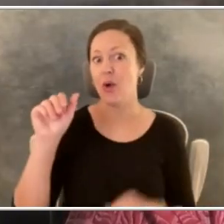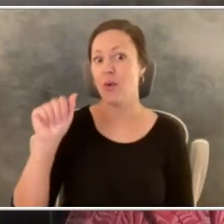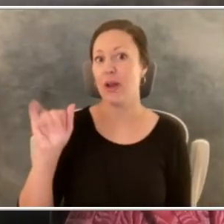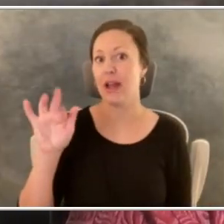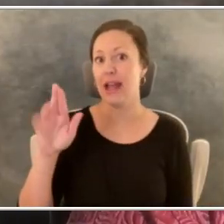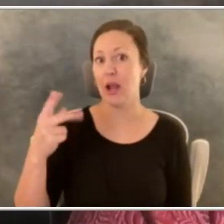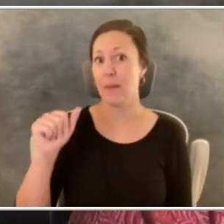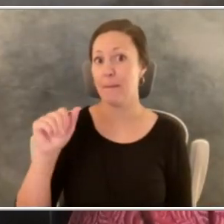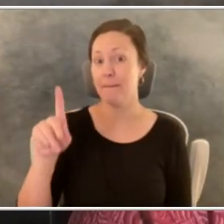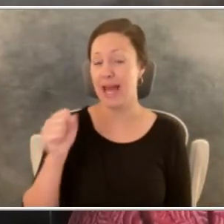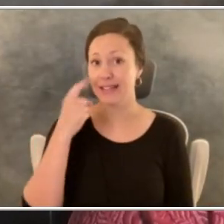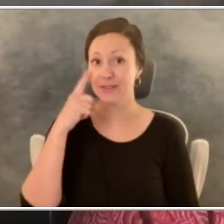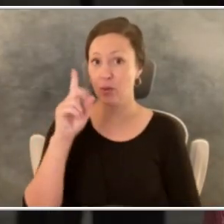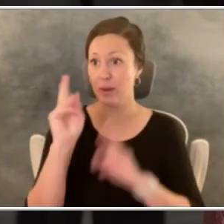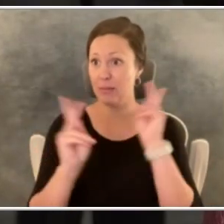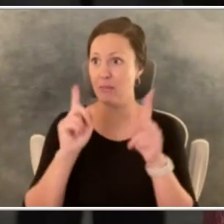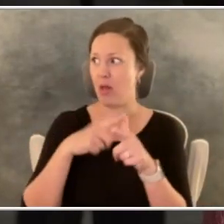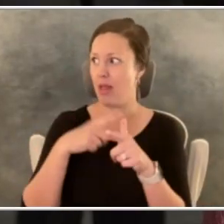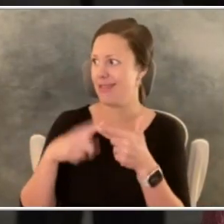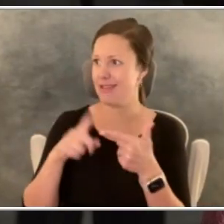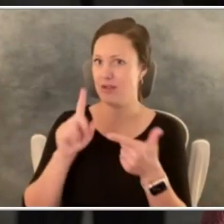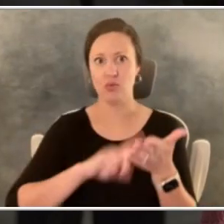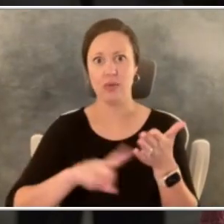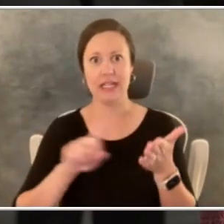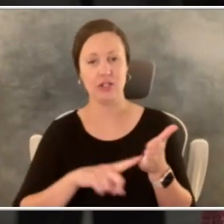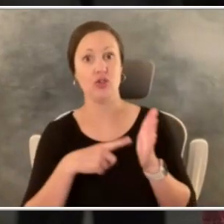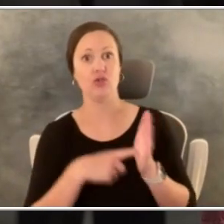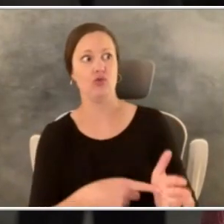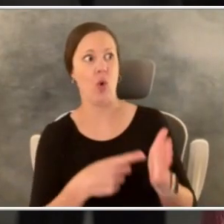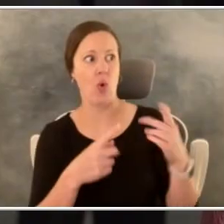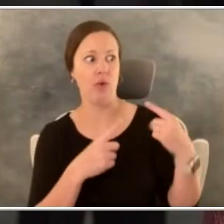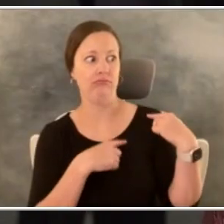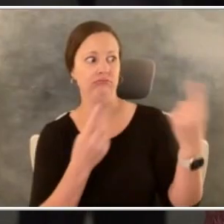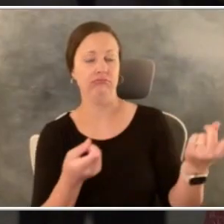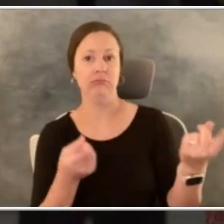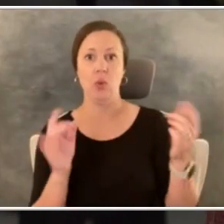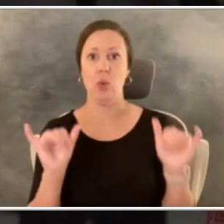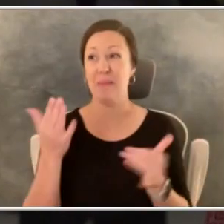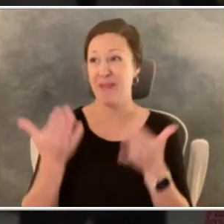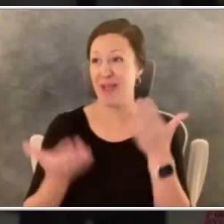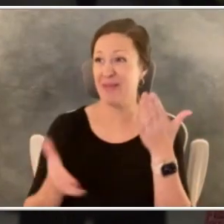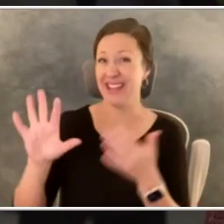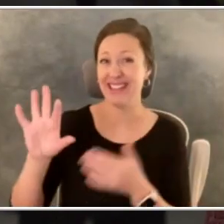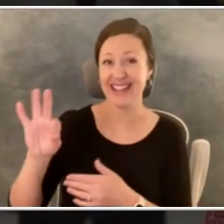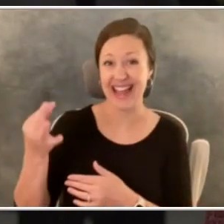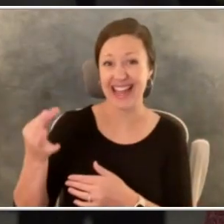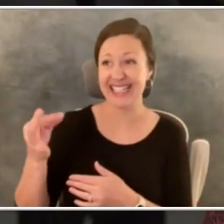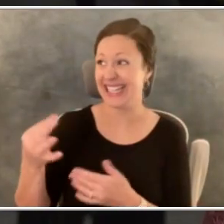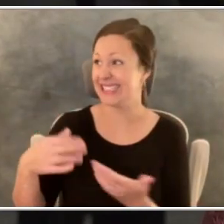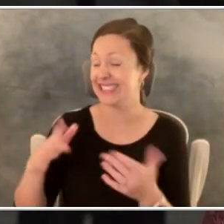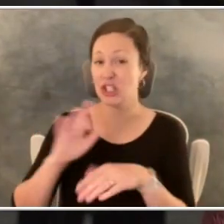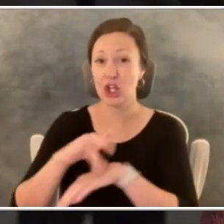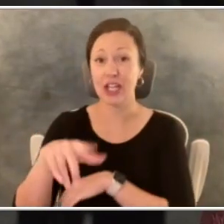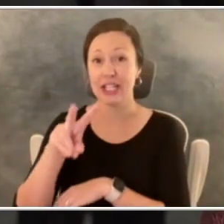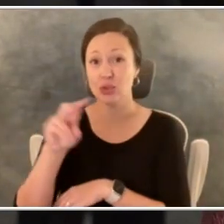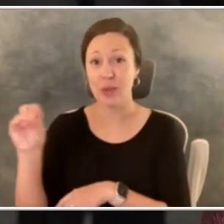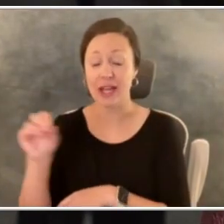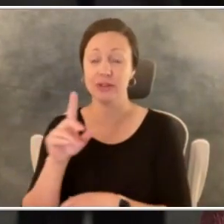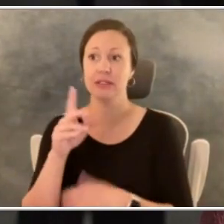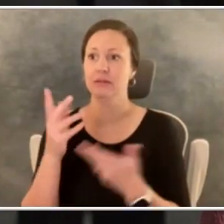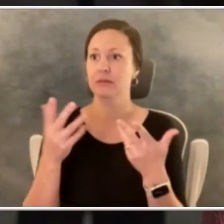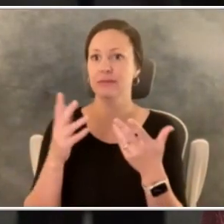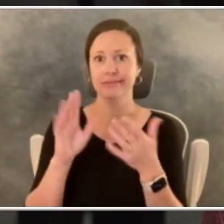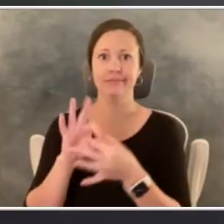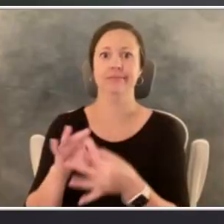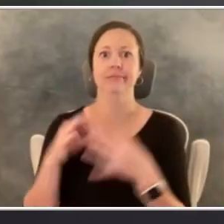started to come to light about health, not until probably the 90s or so, early 2000s, health and wellness. And it was a little